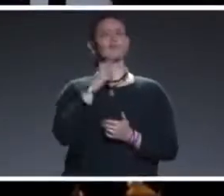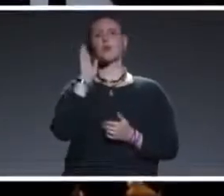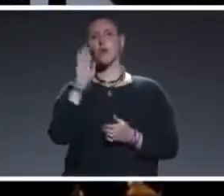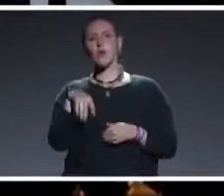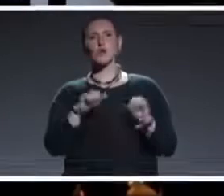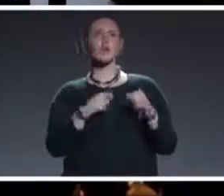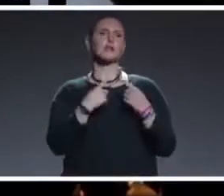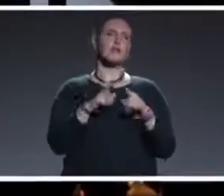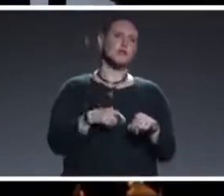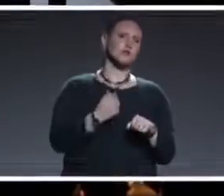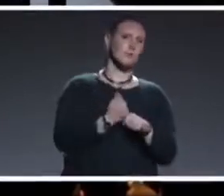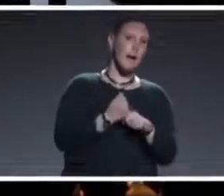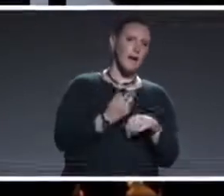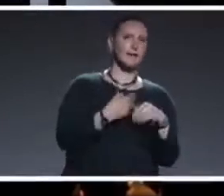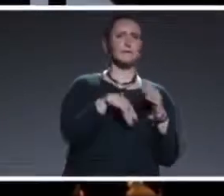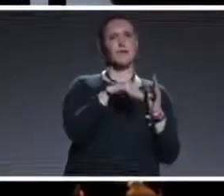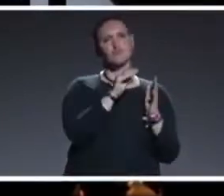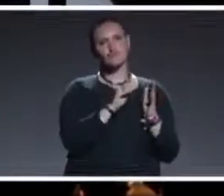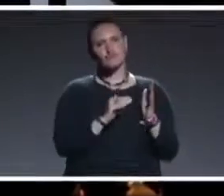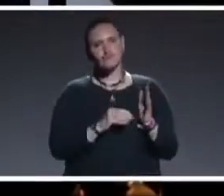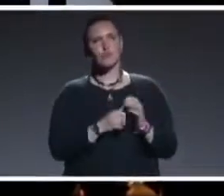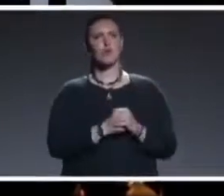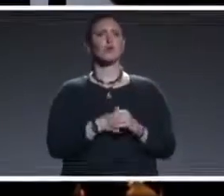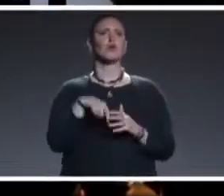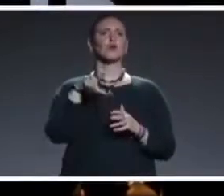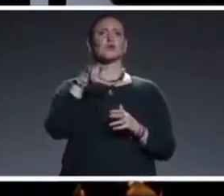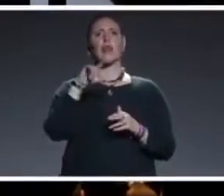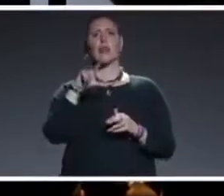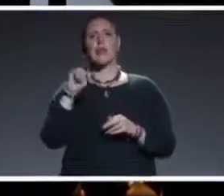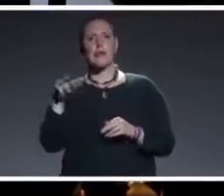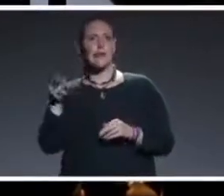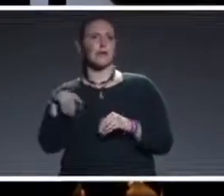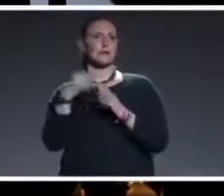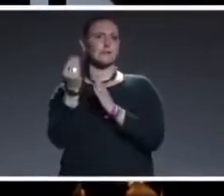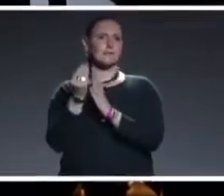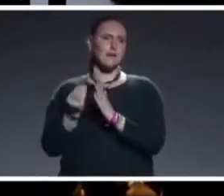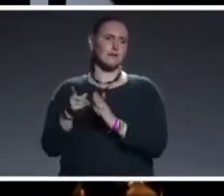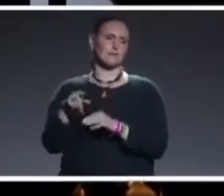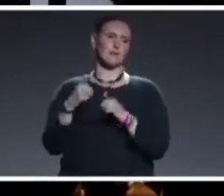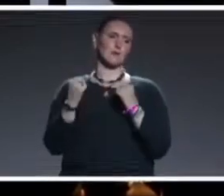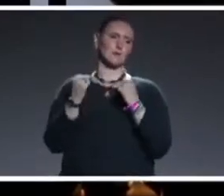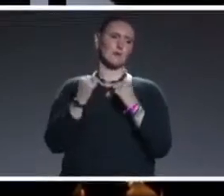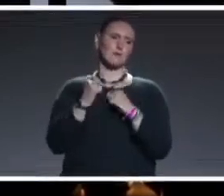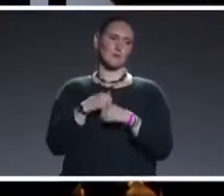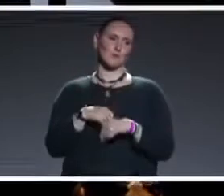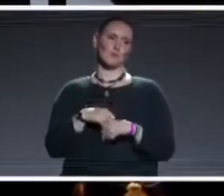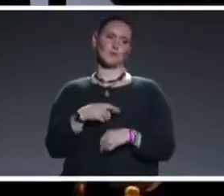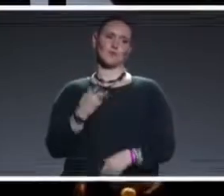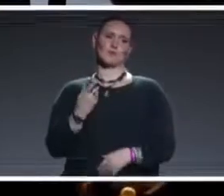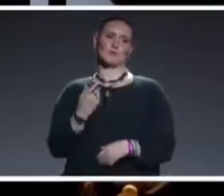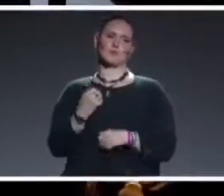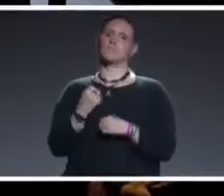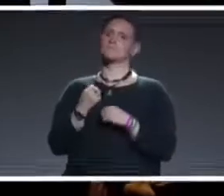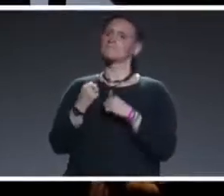other things. And Lily was painting. She's an amazing painter, and she went off